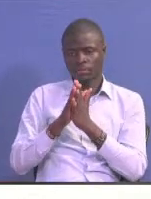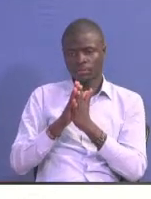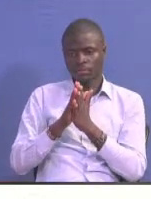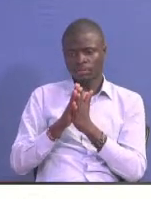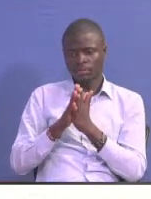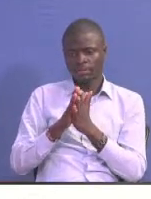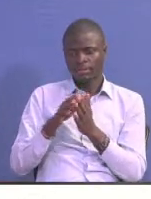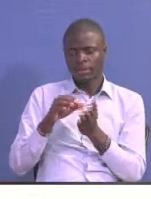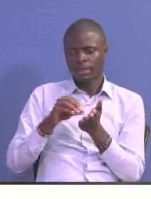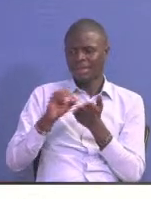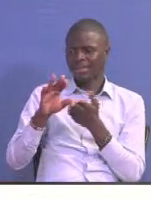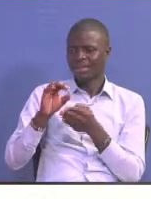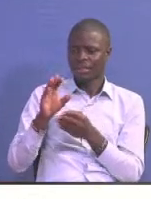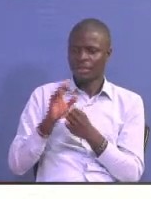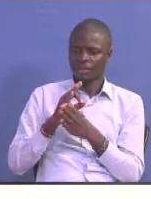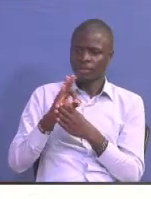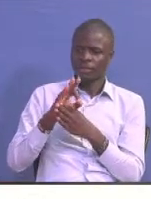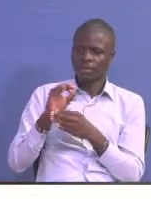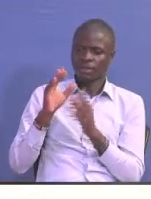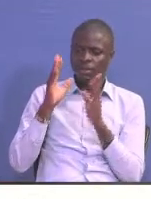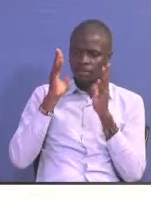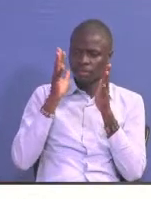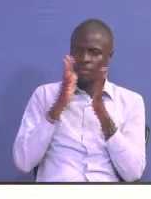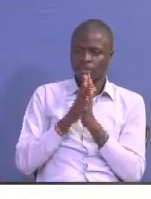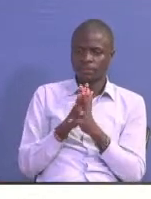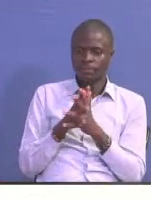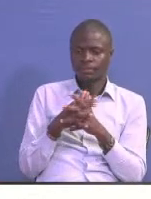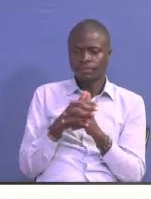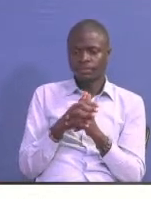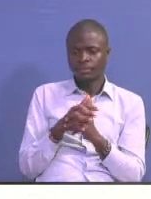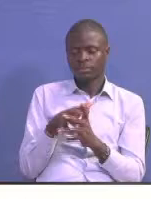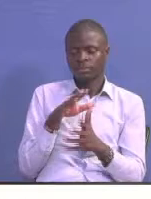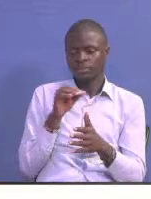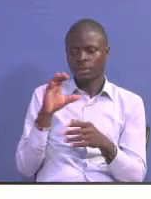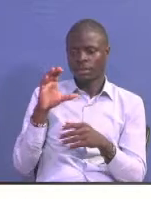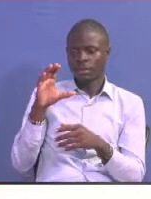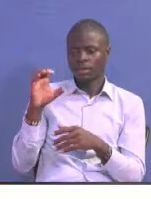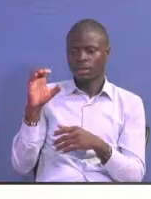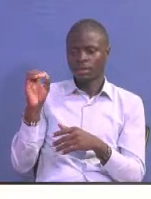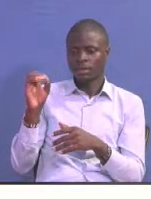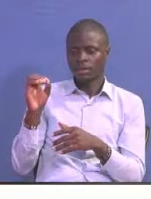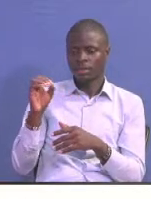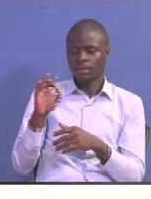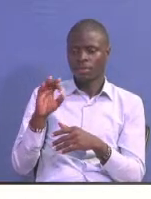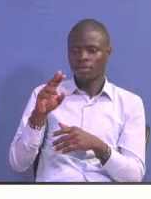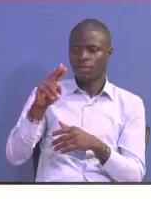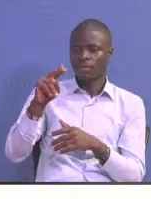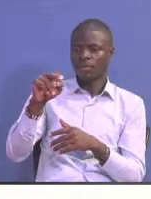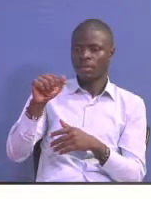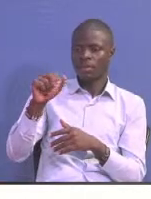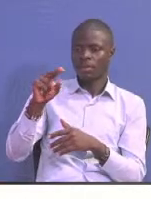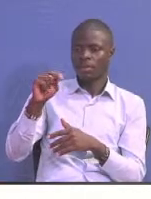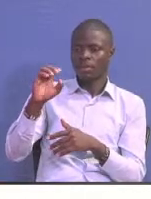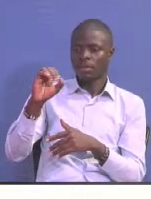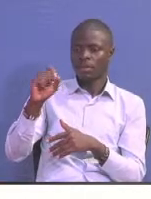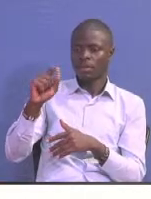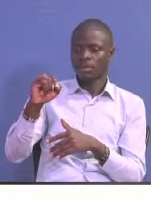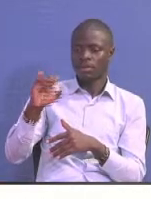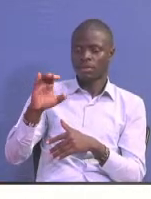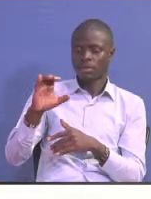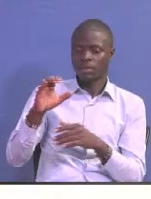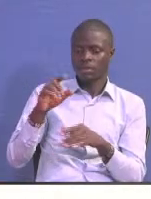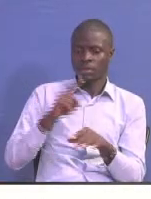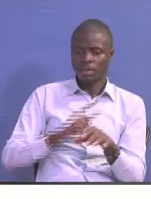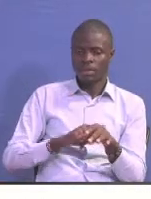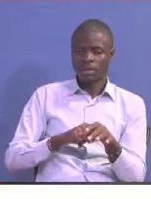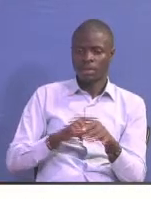funding as a priority. And the CEO of NACOSTI once said that the moment